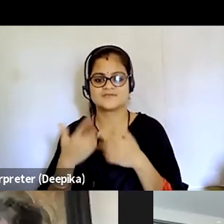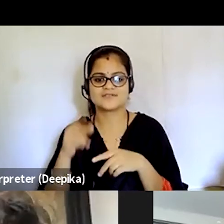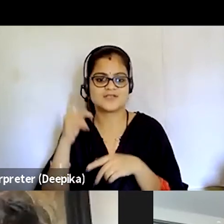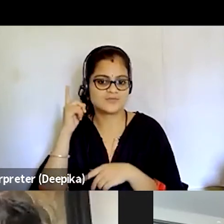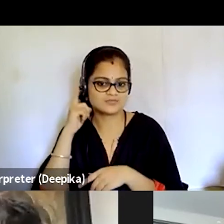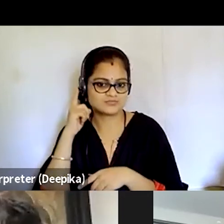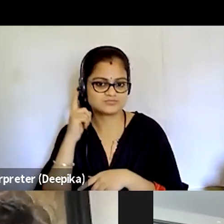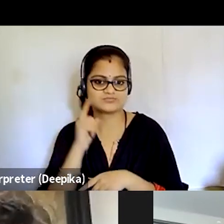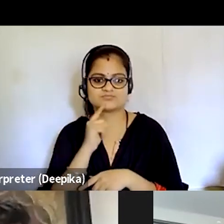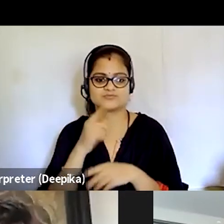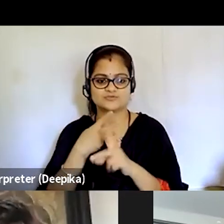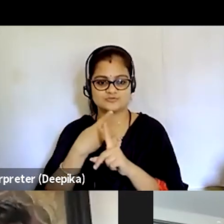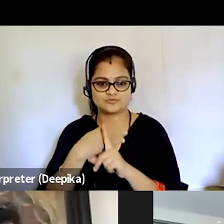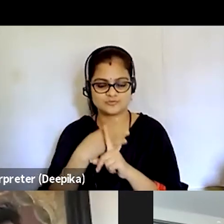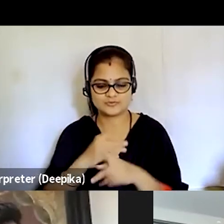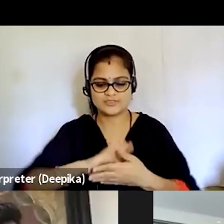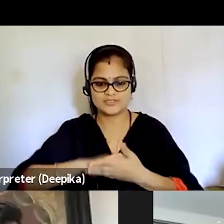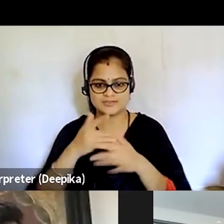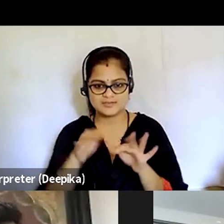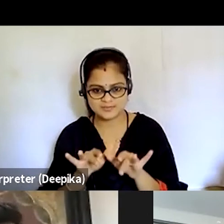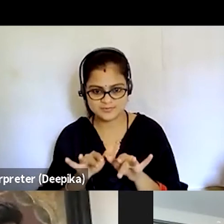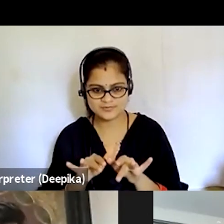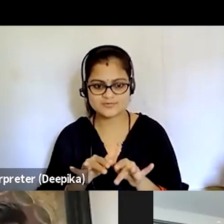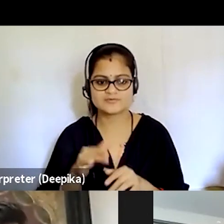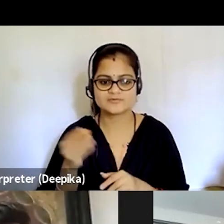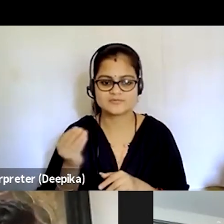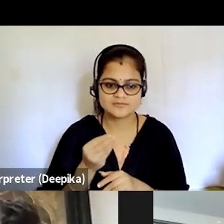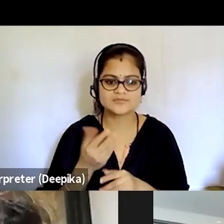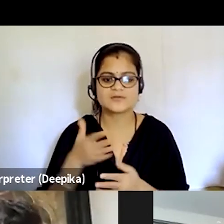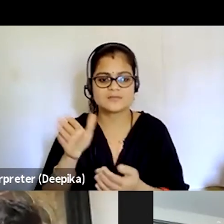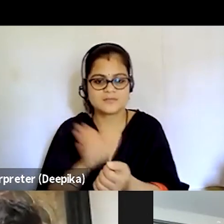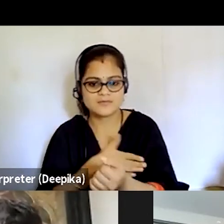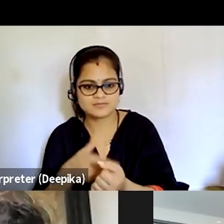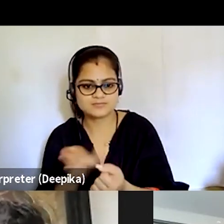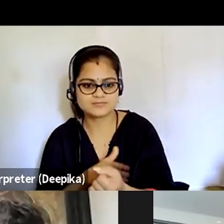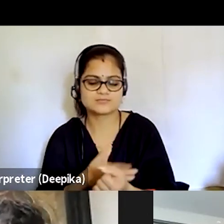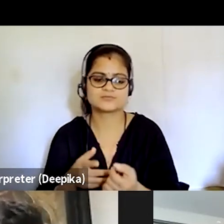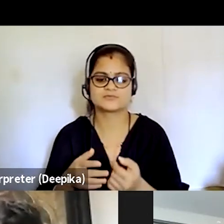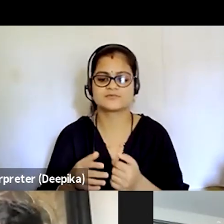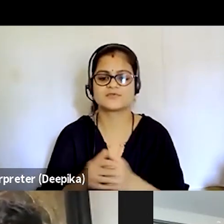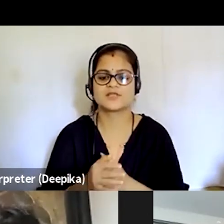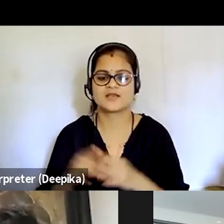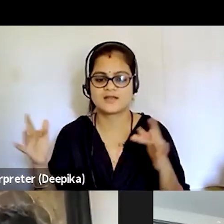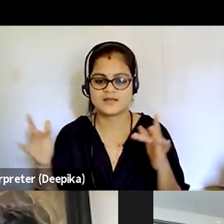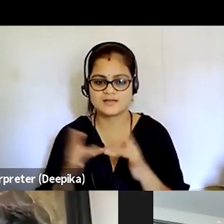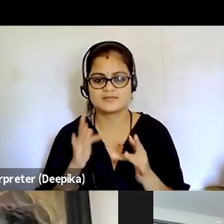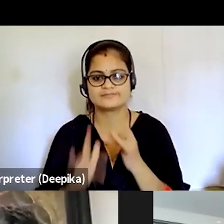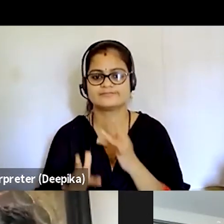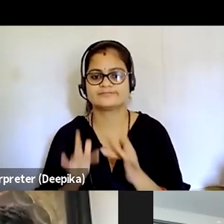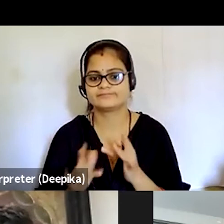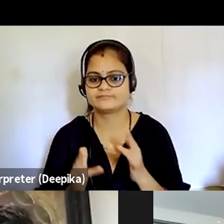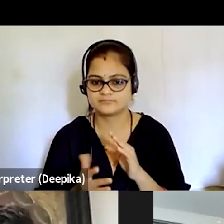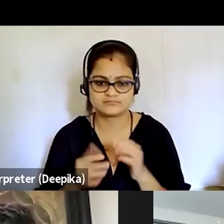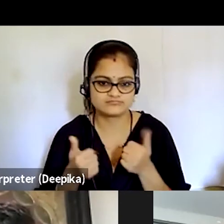Bluetooth speaker and my laptop, and I did maybe 1 or 2 songs. The sound was really iffy, and the connection was bad.